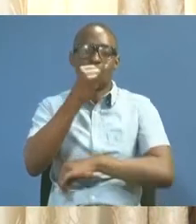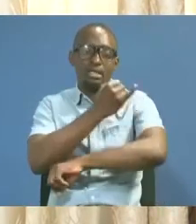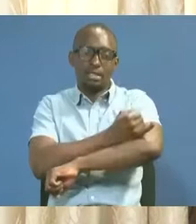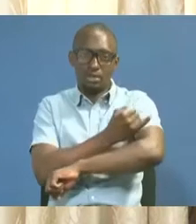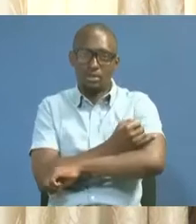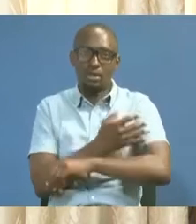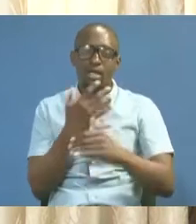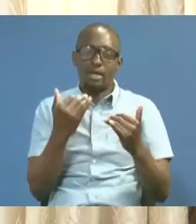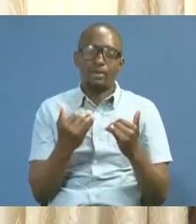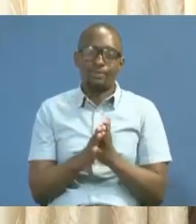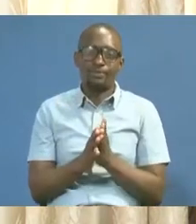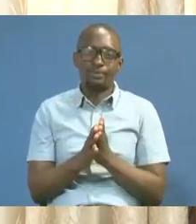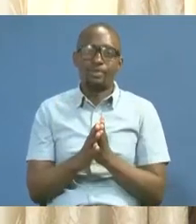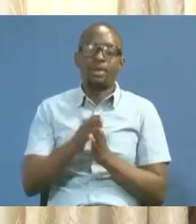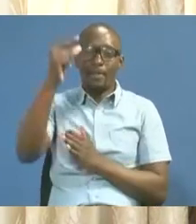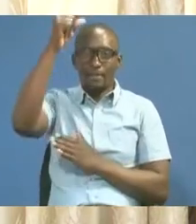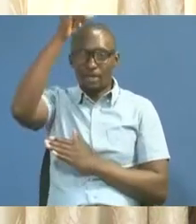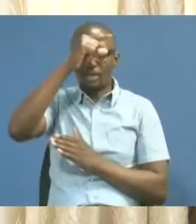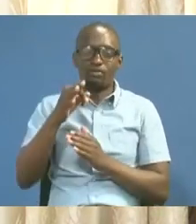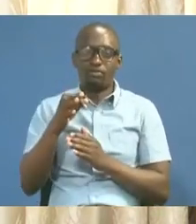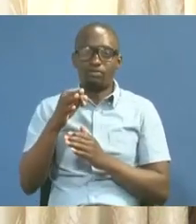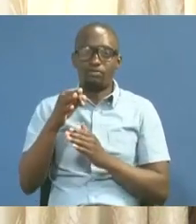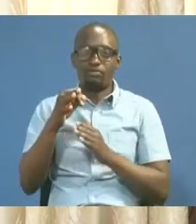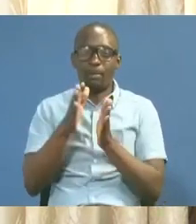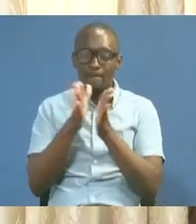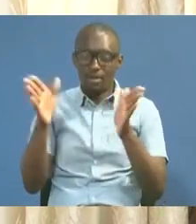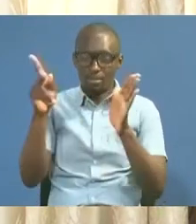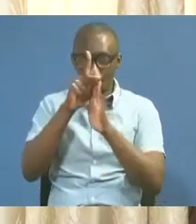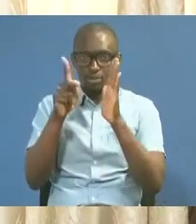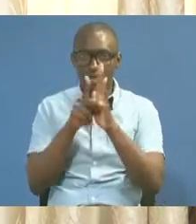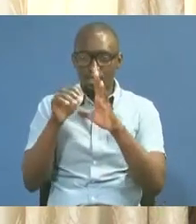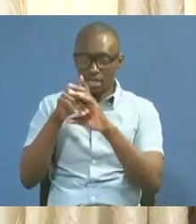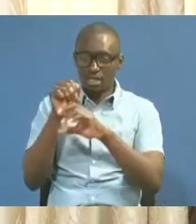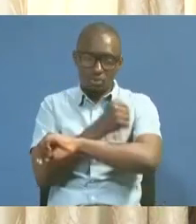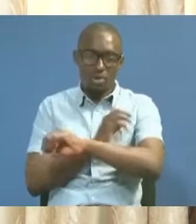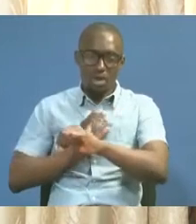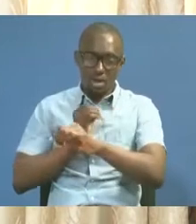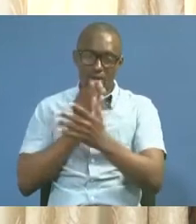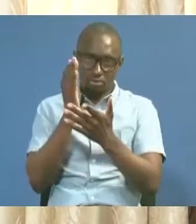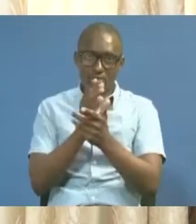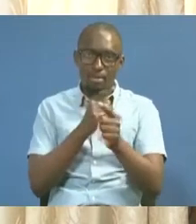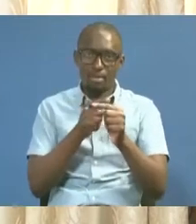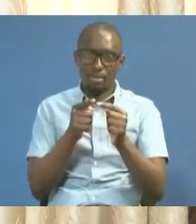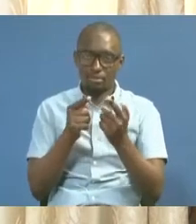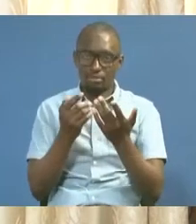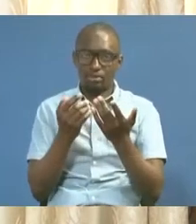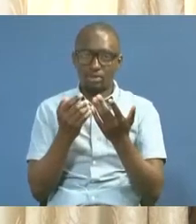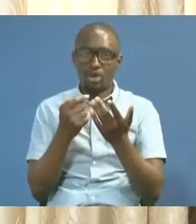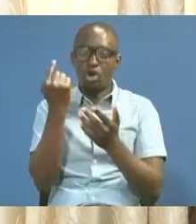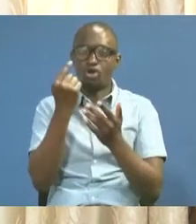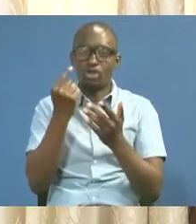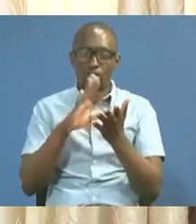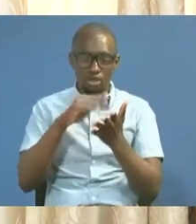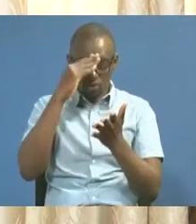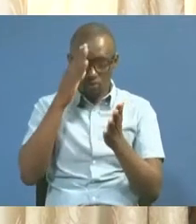the Bachelor's of Public Policy and Administration is in our school, only students who have been admitted to